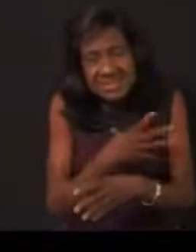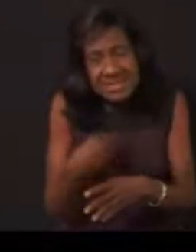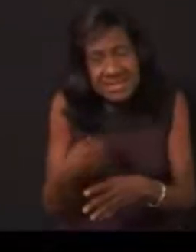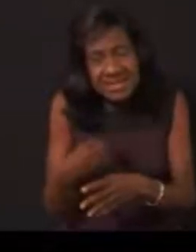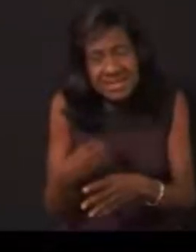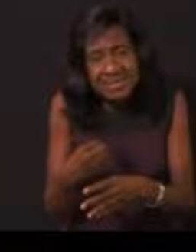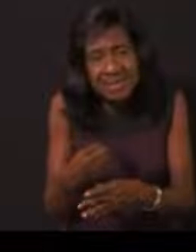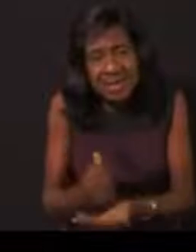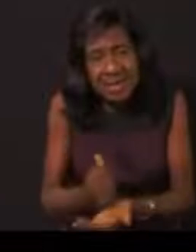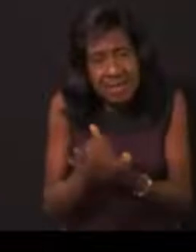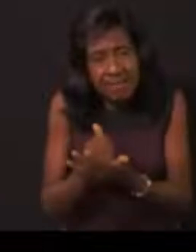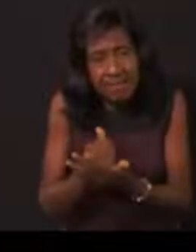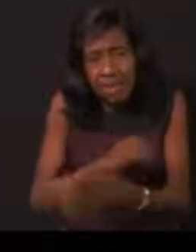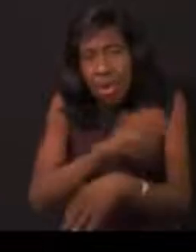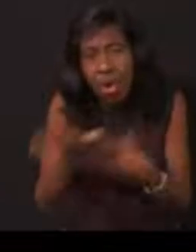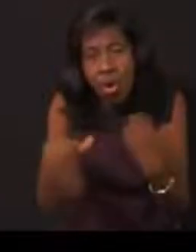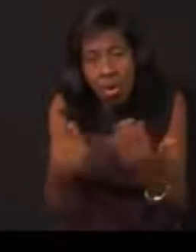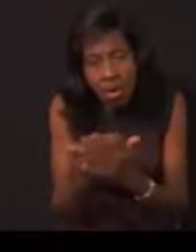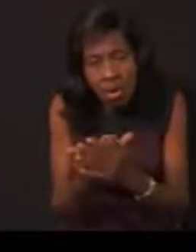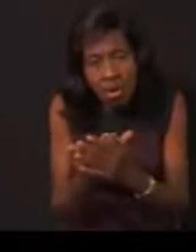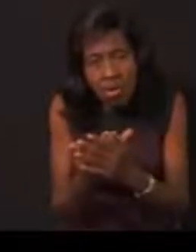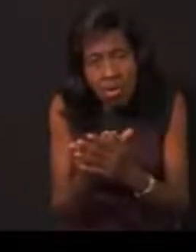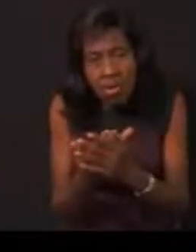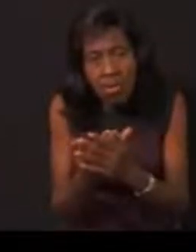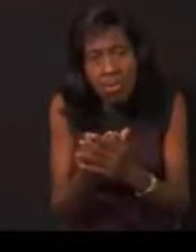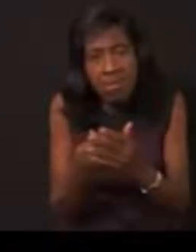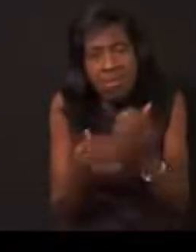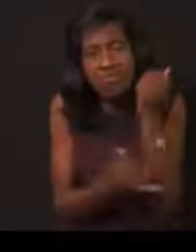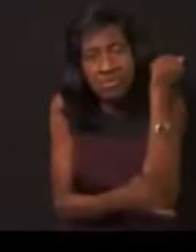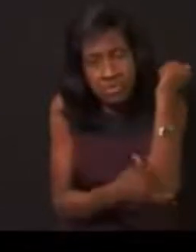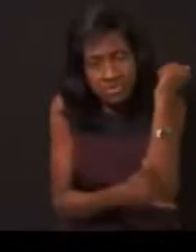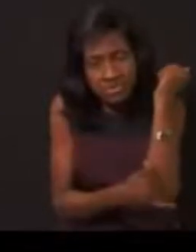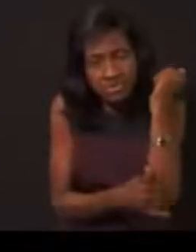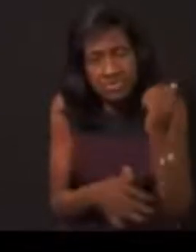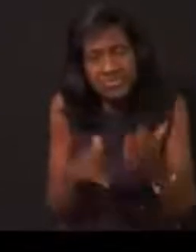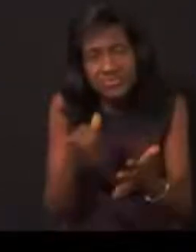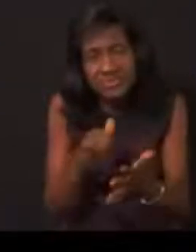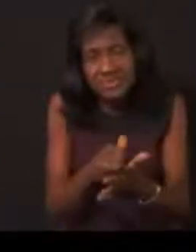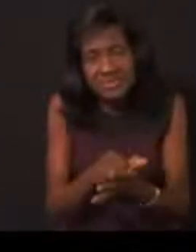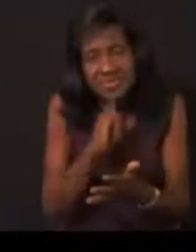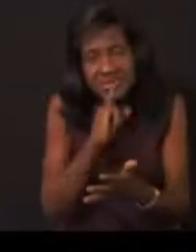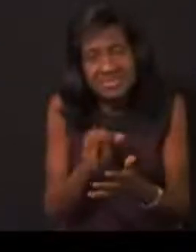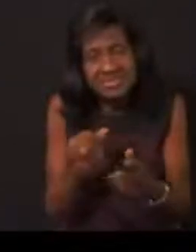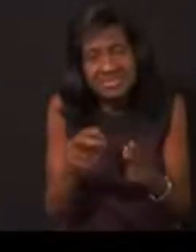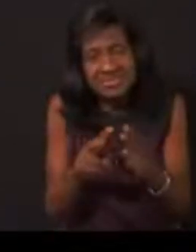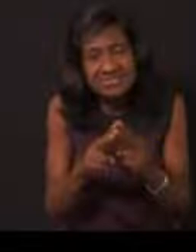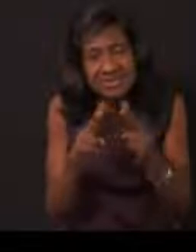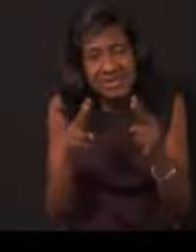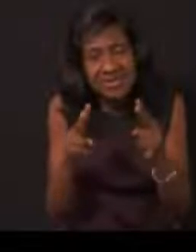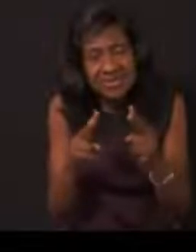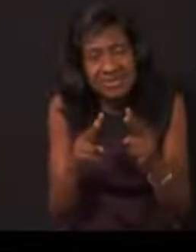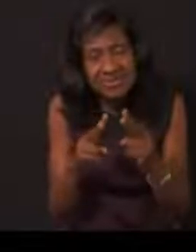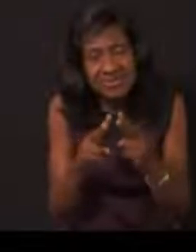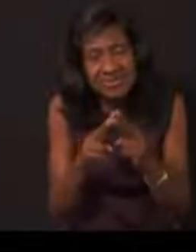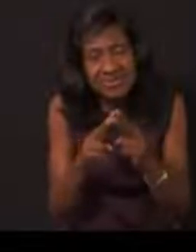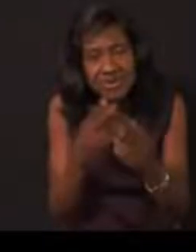approach across all of our society. And that is a very